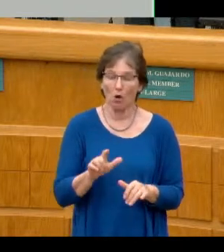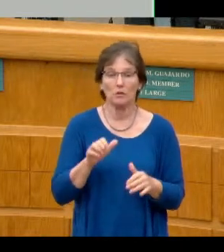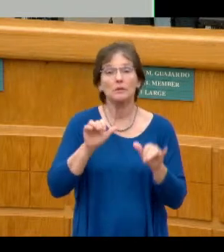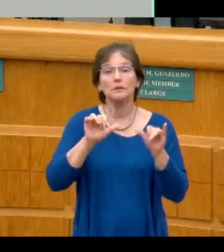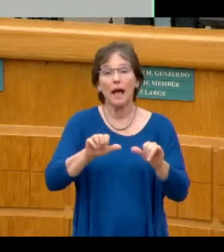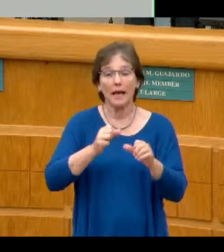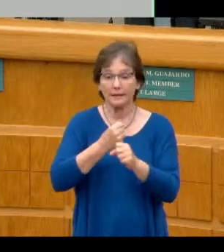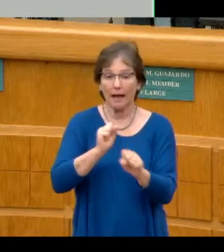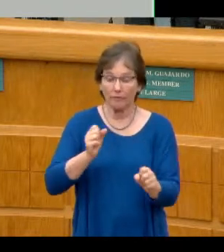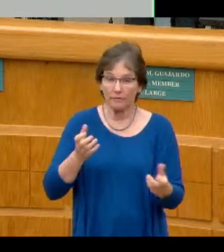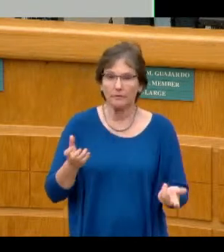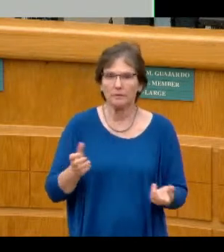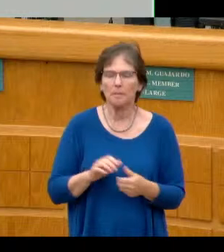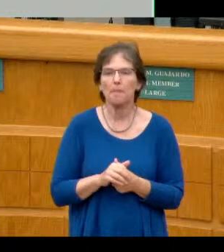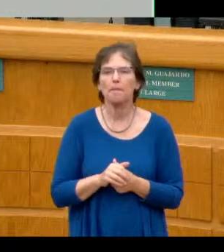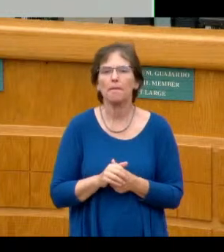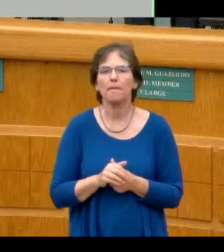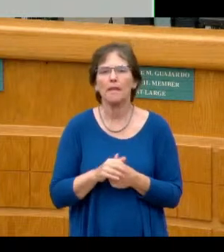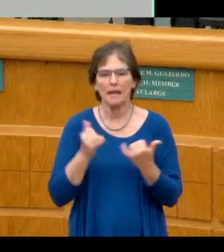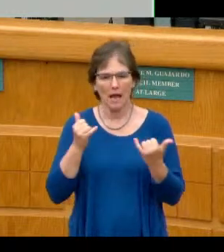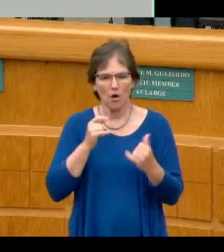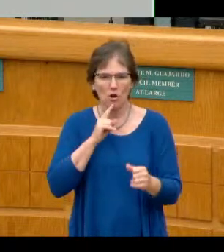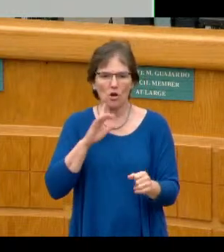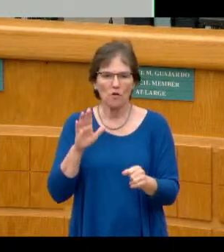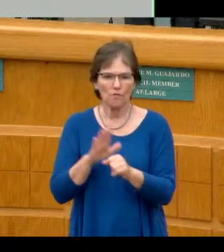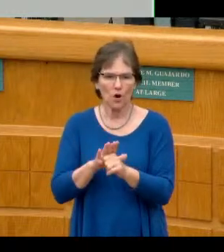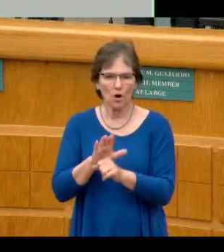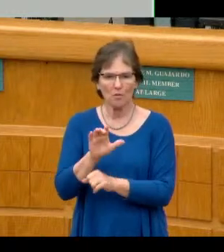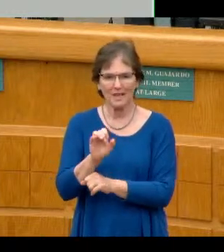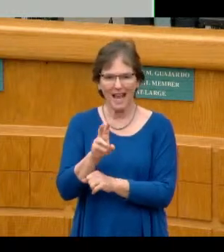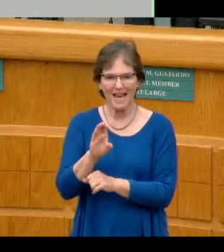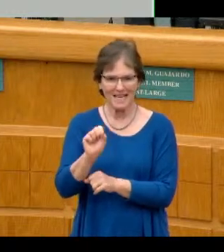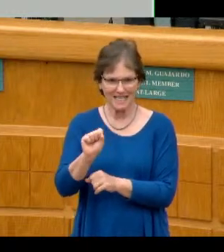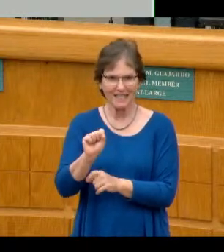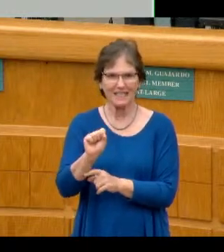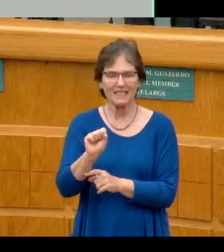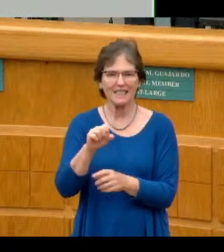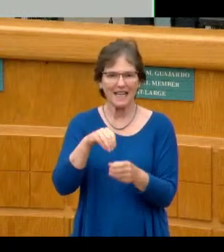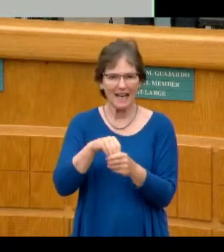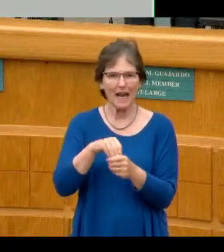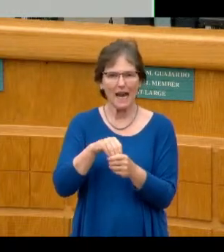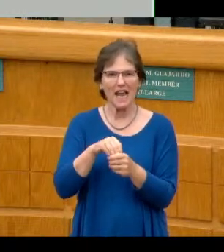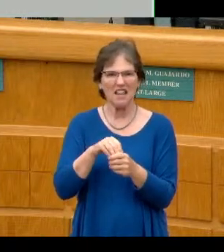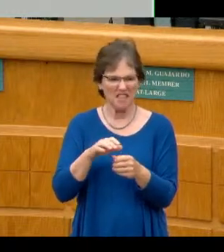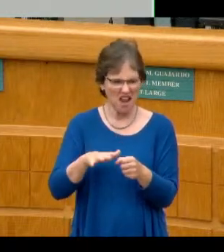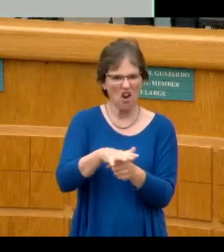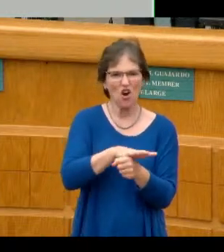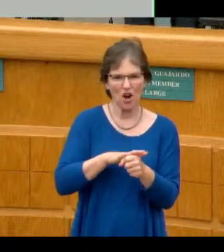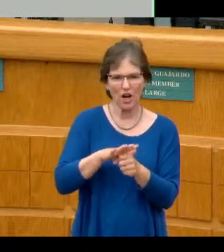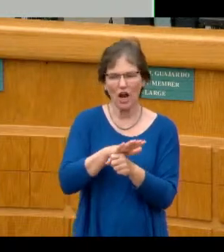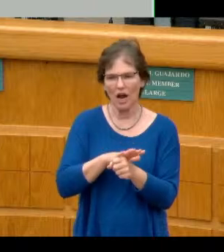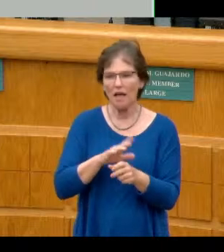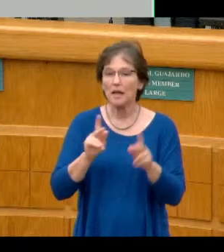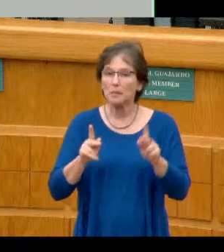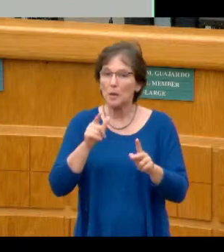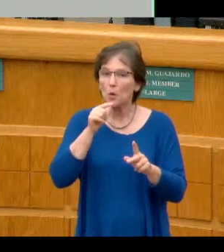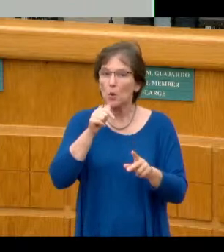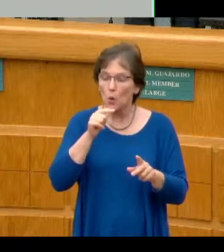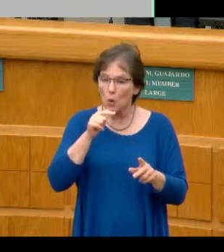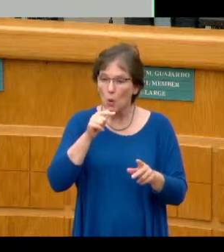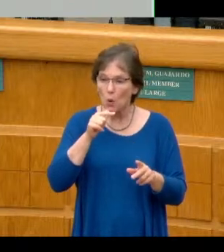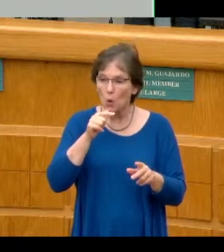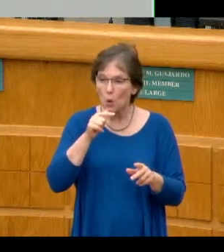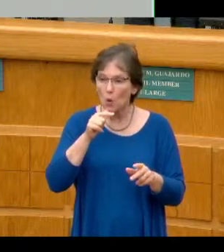because as you transition from going down to going back up, it's very difficult to home in on